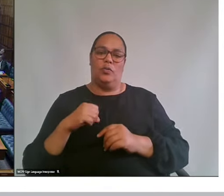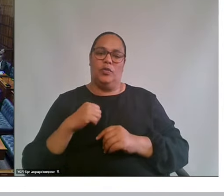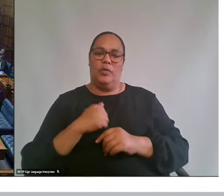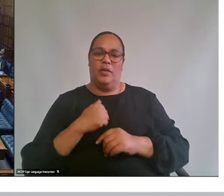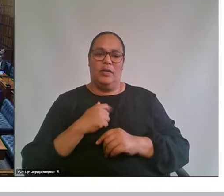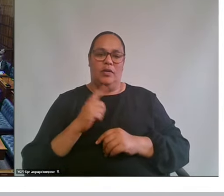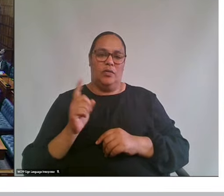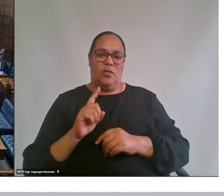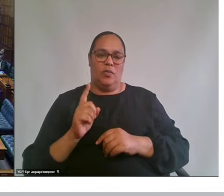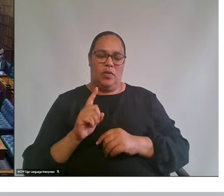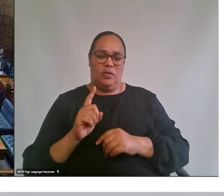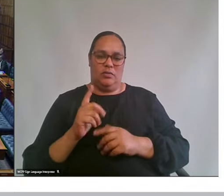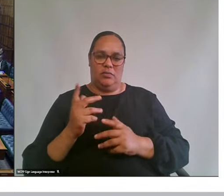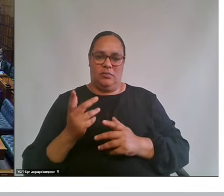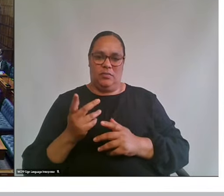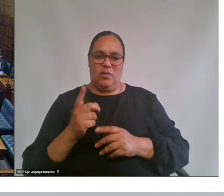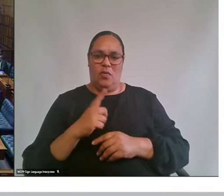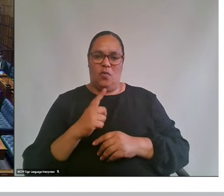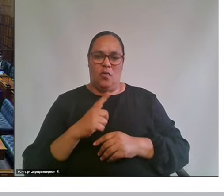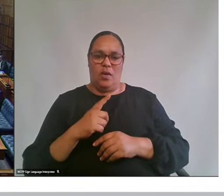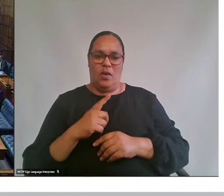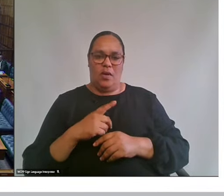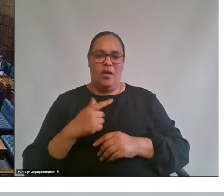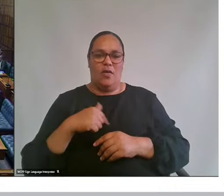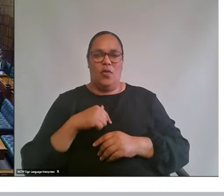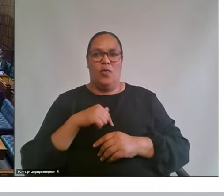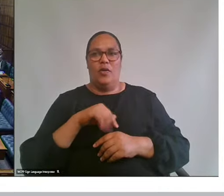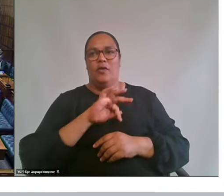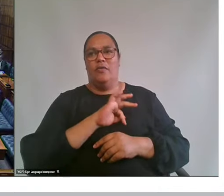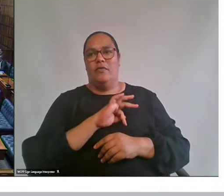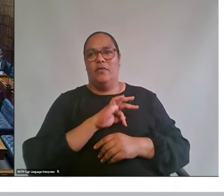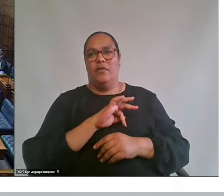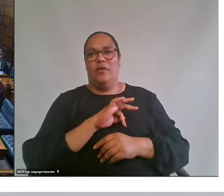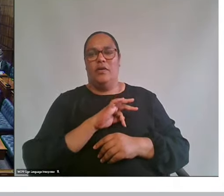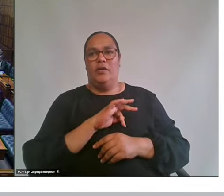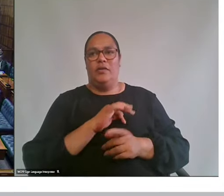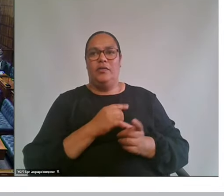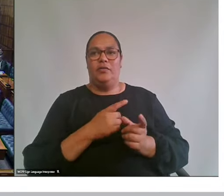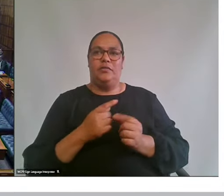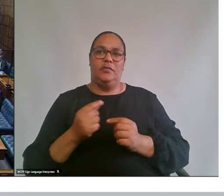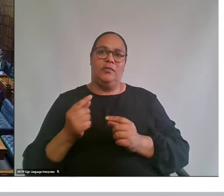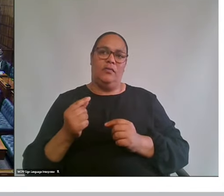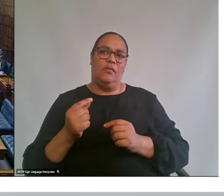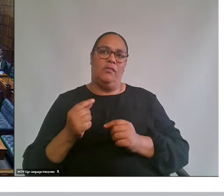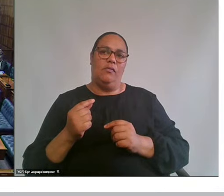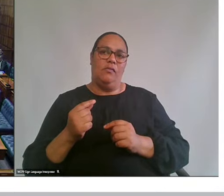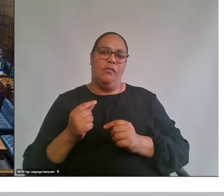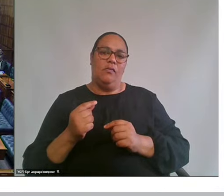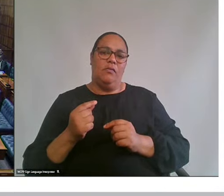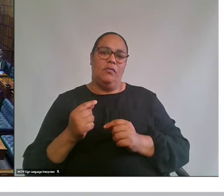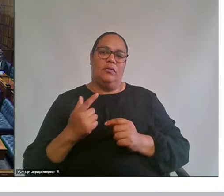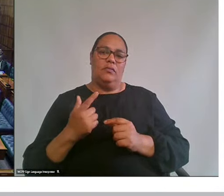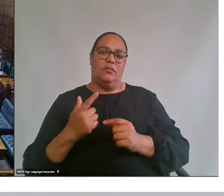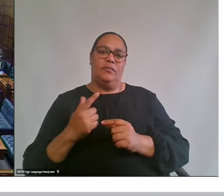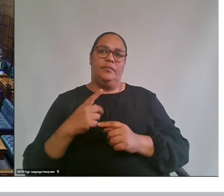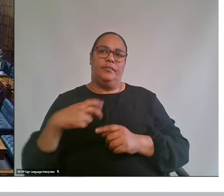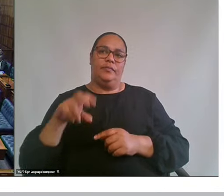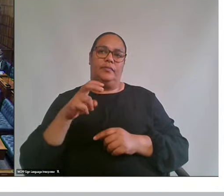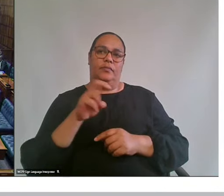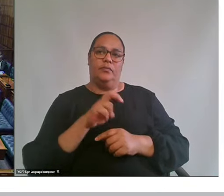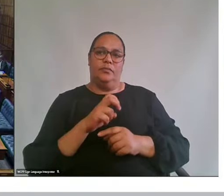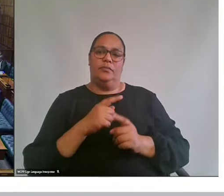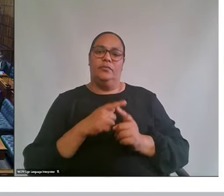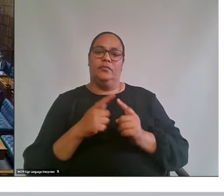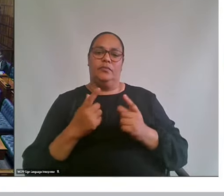municipalities you know because we we tend to almost like whenever you talk about tourism you'll find that